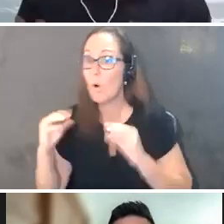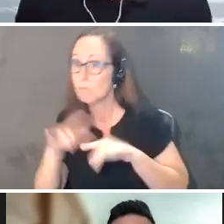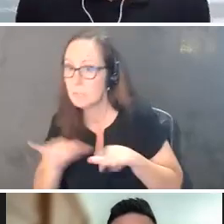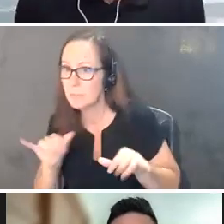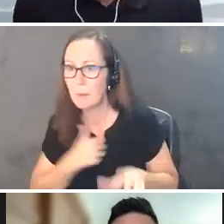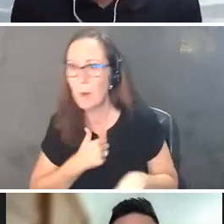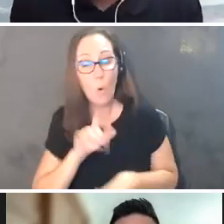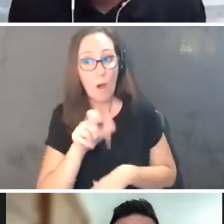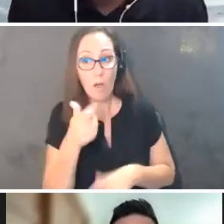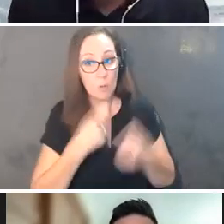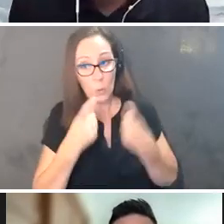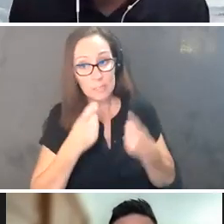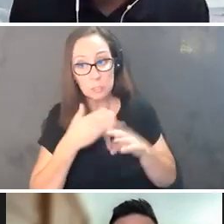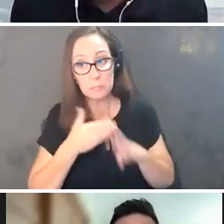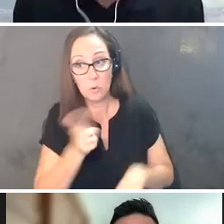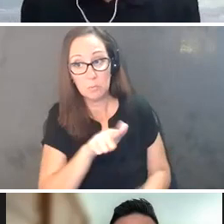Any other questions?